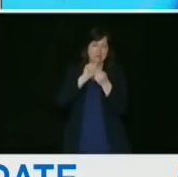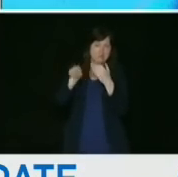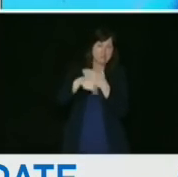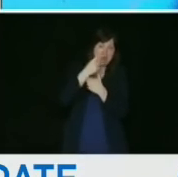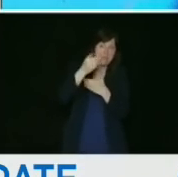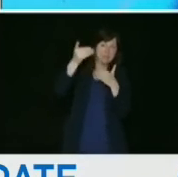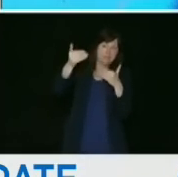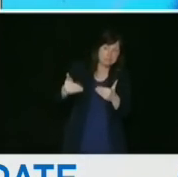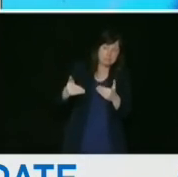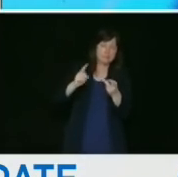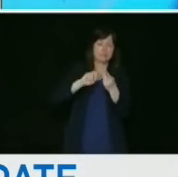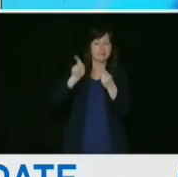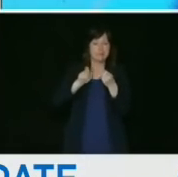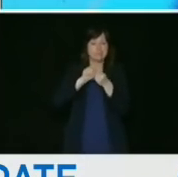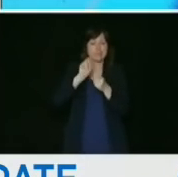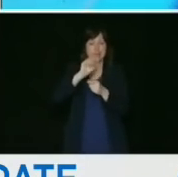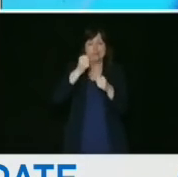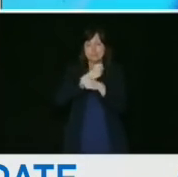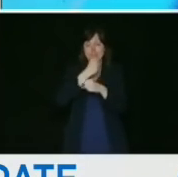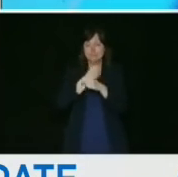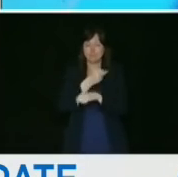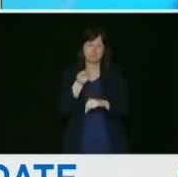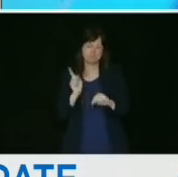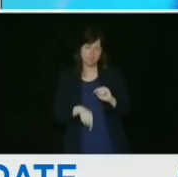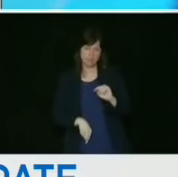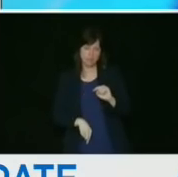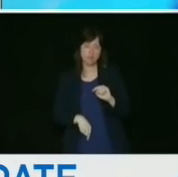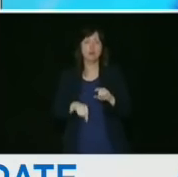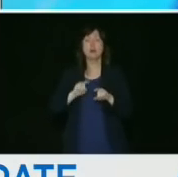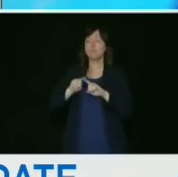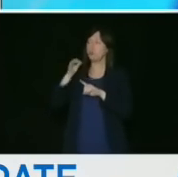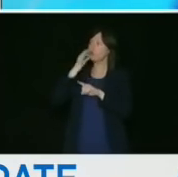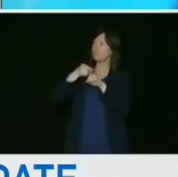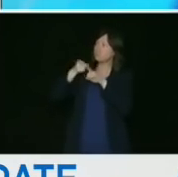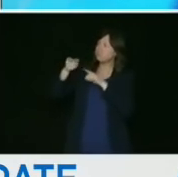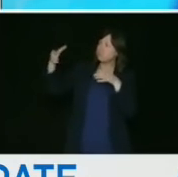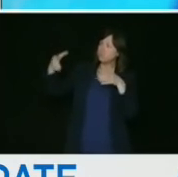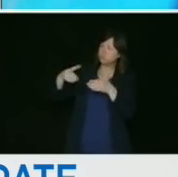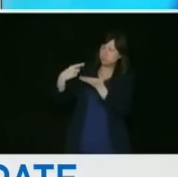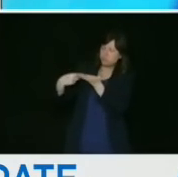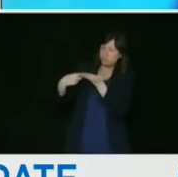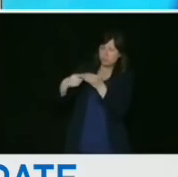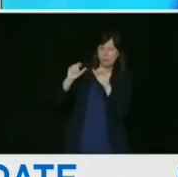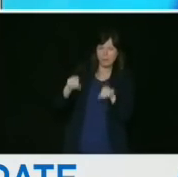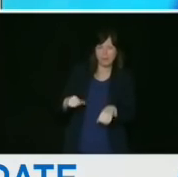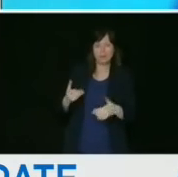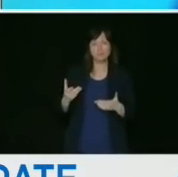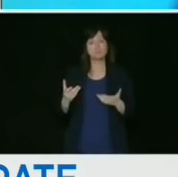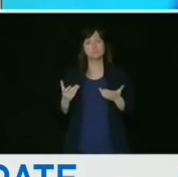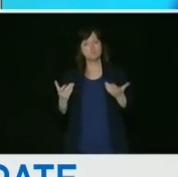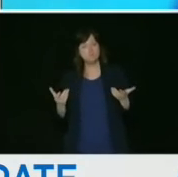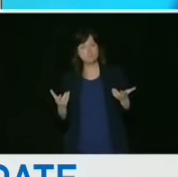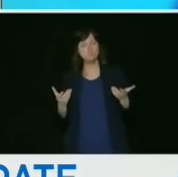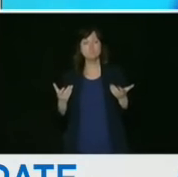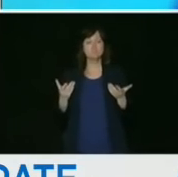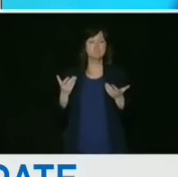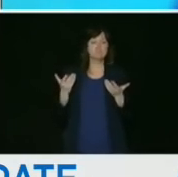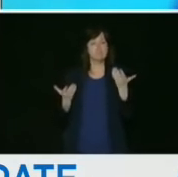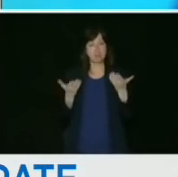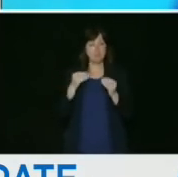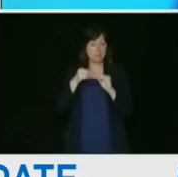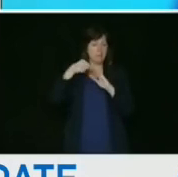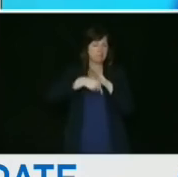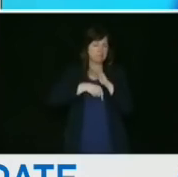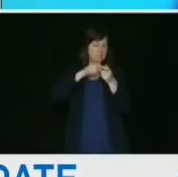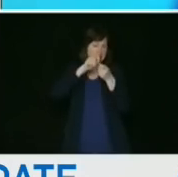date with exact figures, but we can consult our experts and perhaps we can provide greater